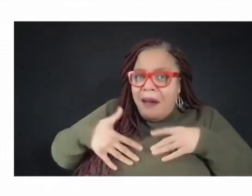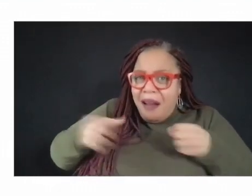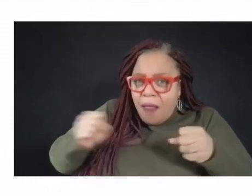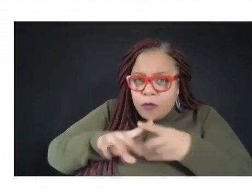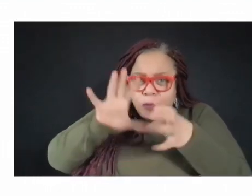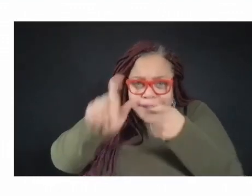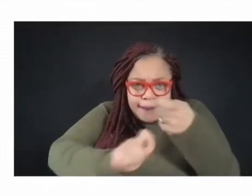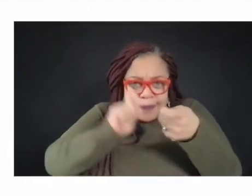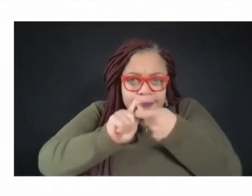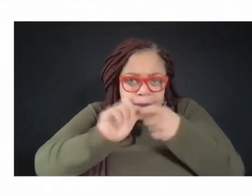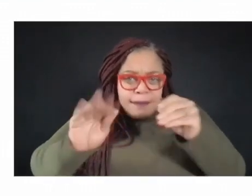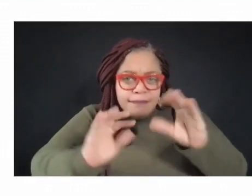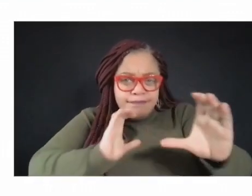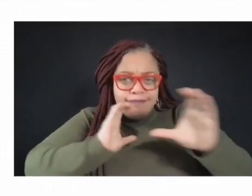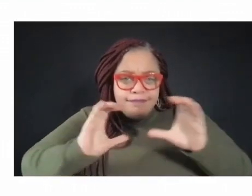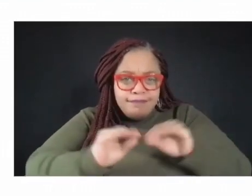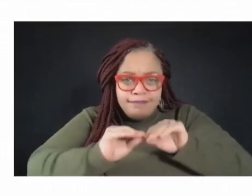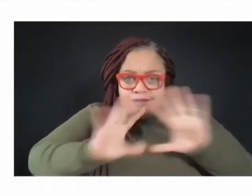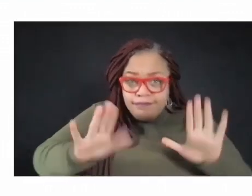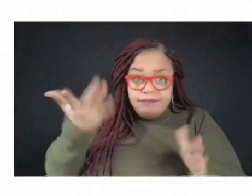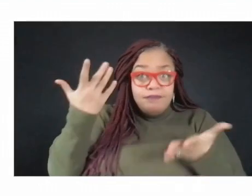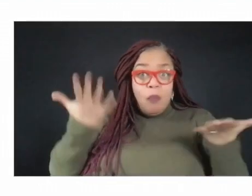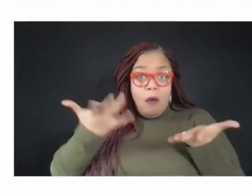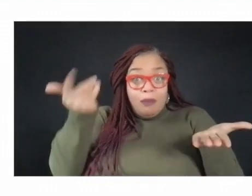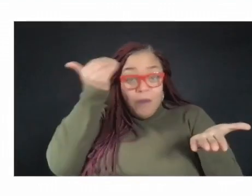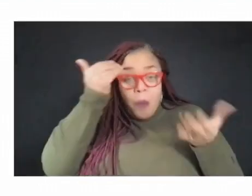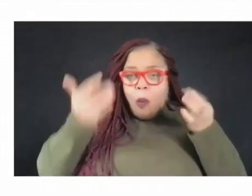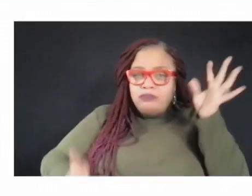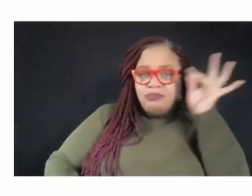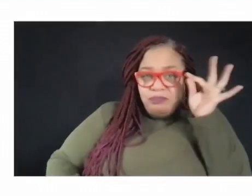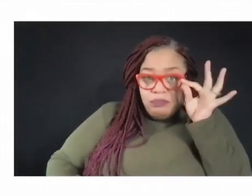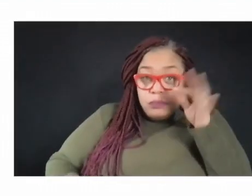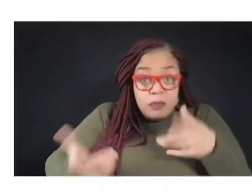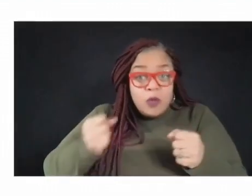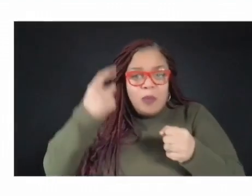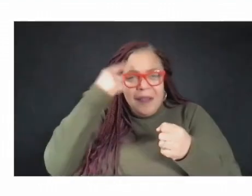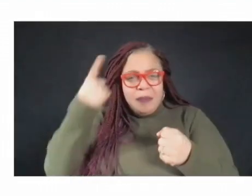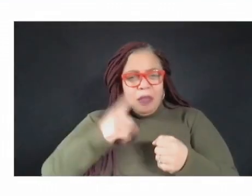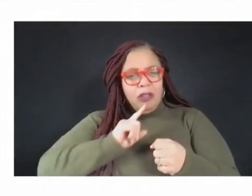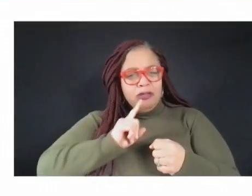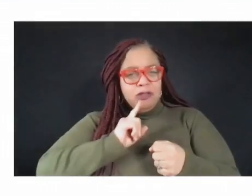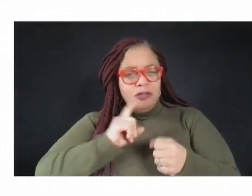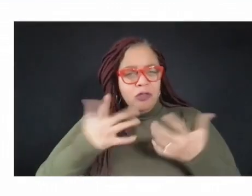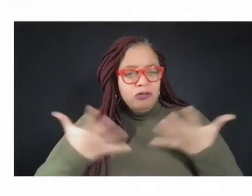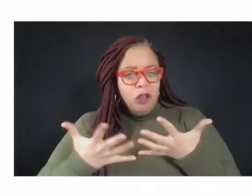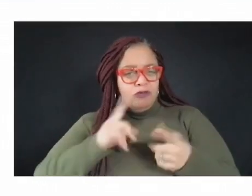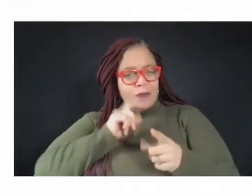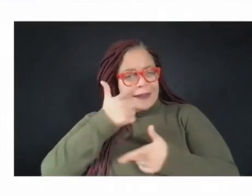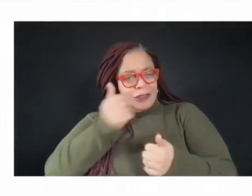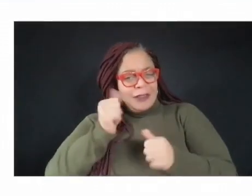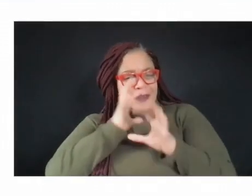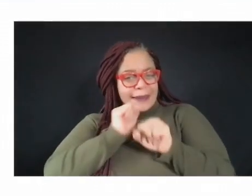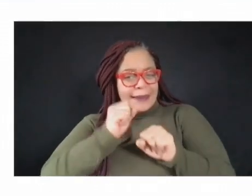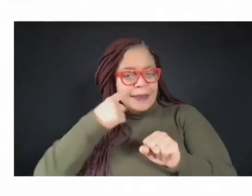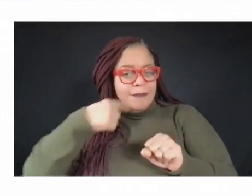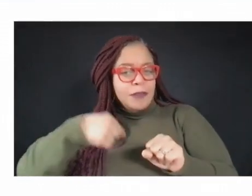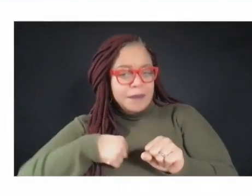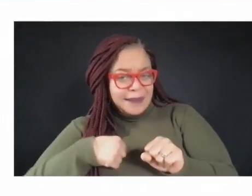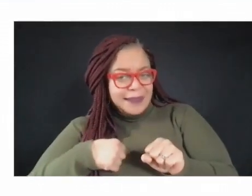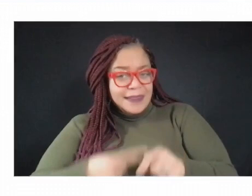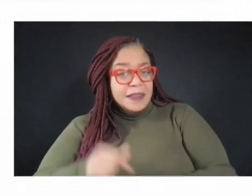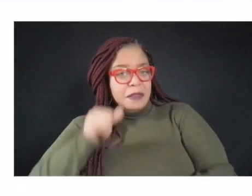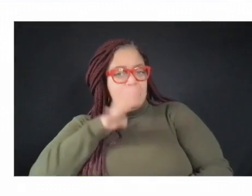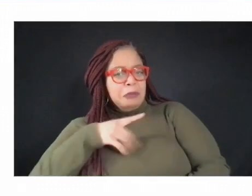really interesting for me. Yeah, I think that goes back to what was discussed in the last session before the break about it